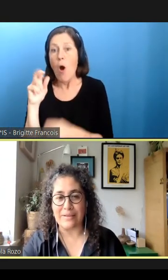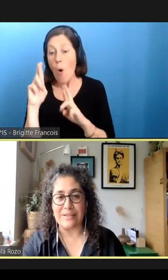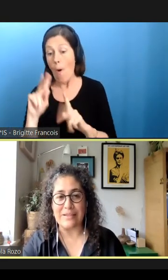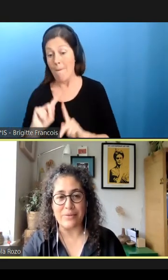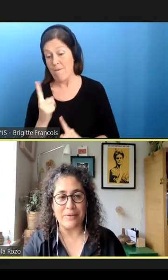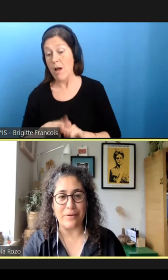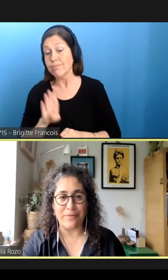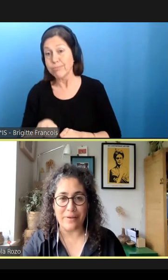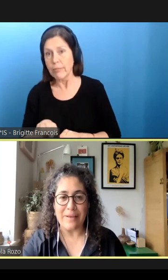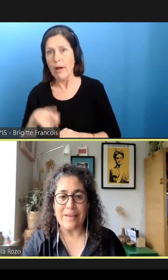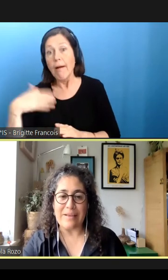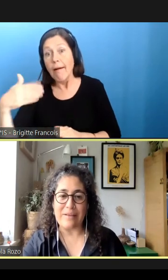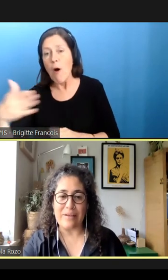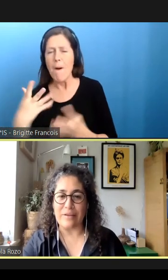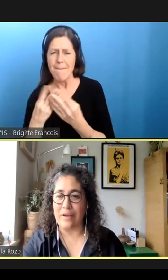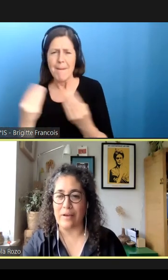the continuing of